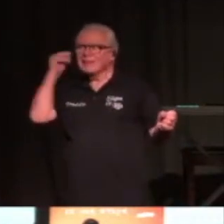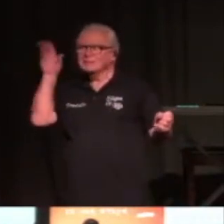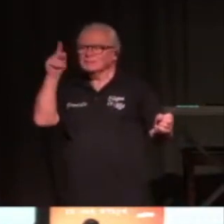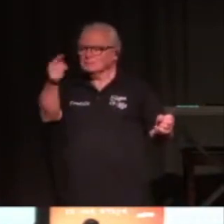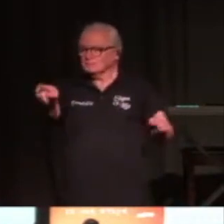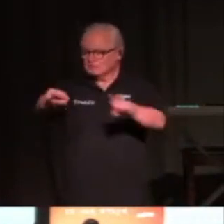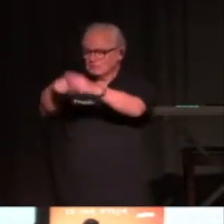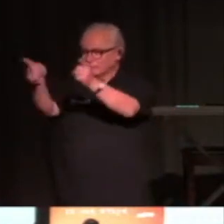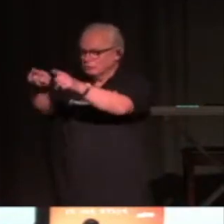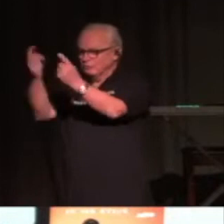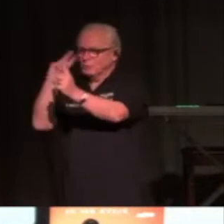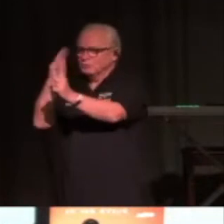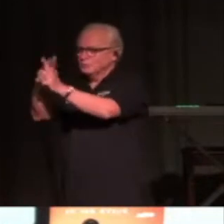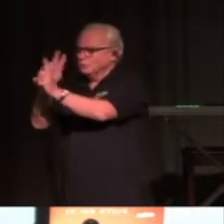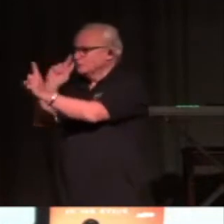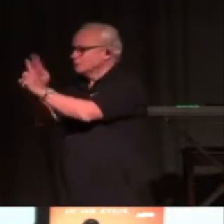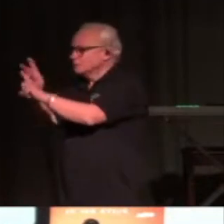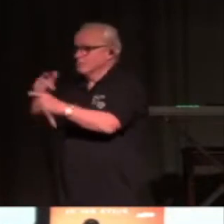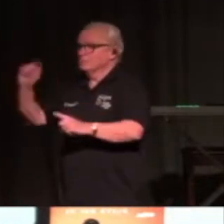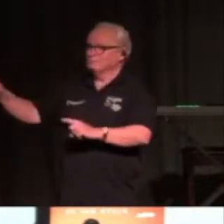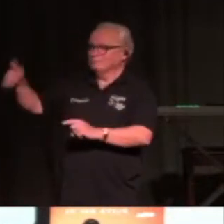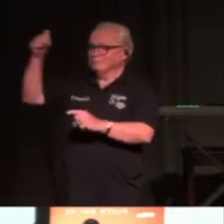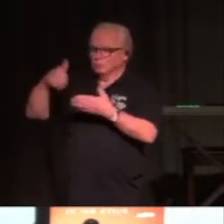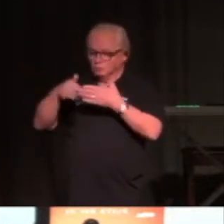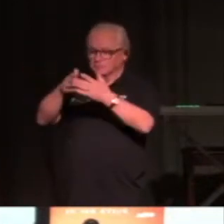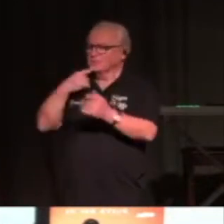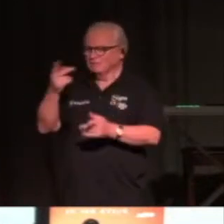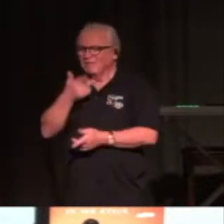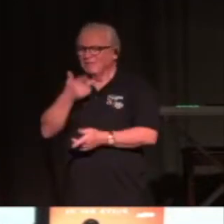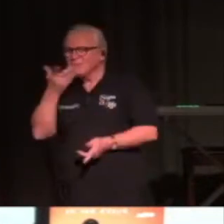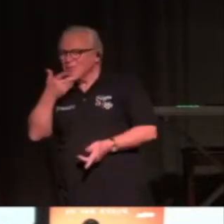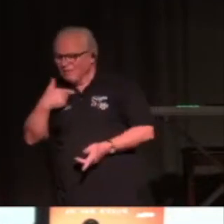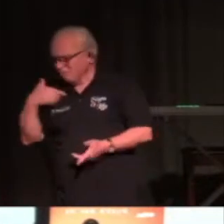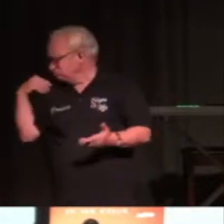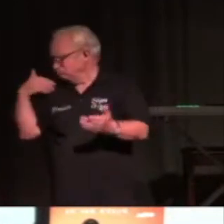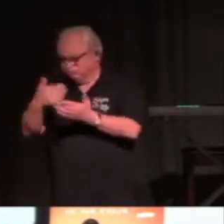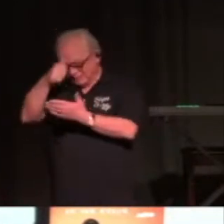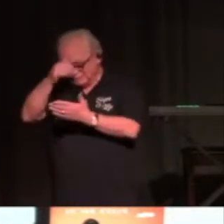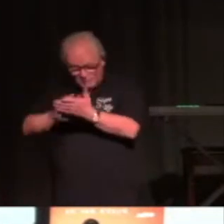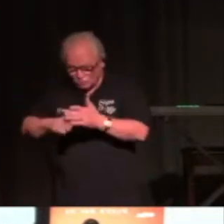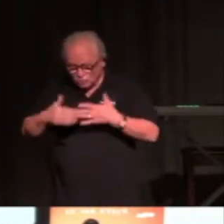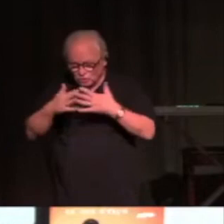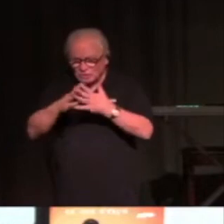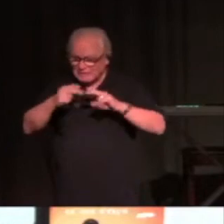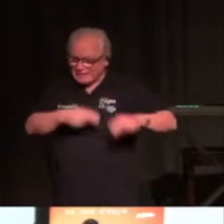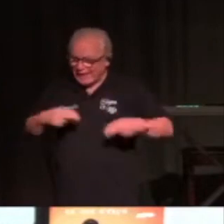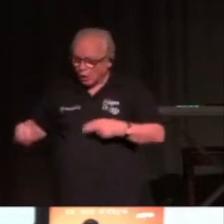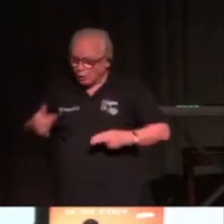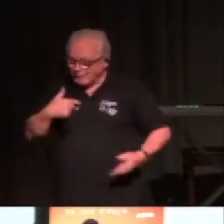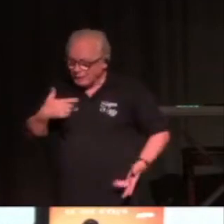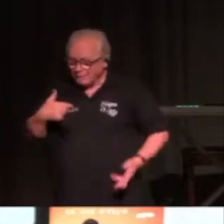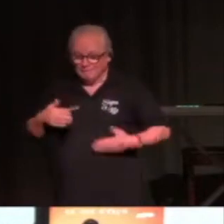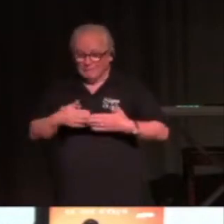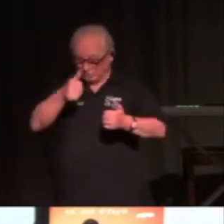and the guy running the ship than by the things spoken by Paul and by the word of God that Paul